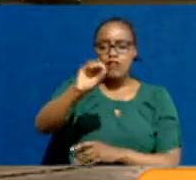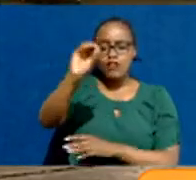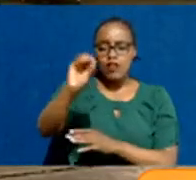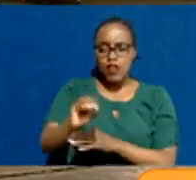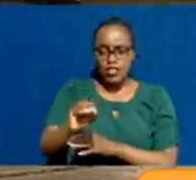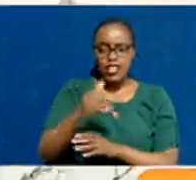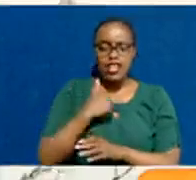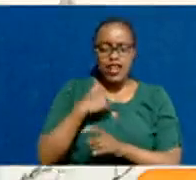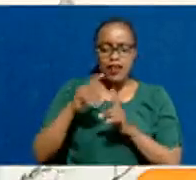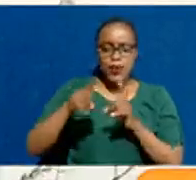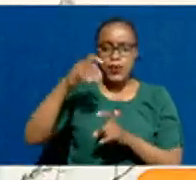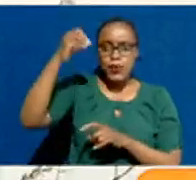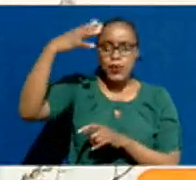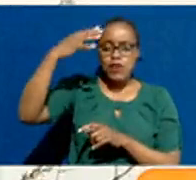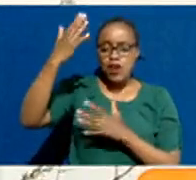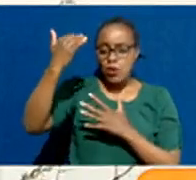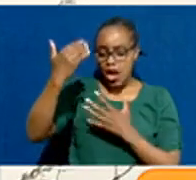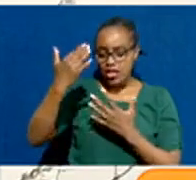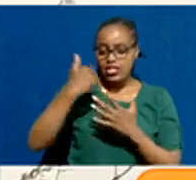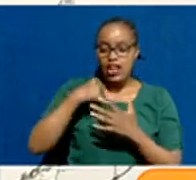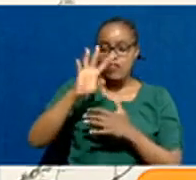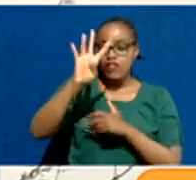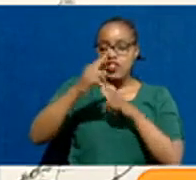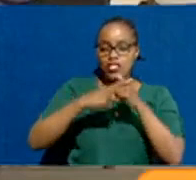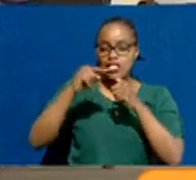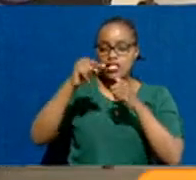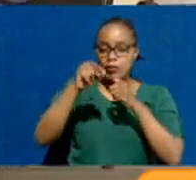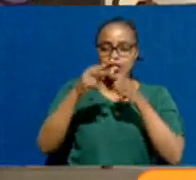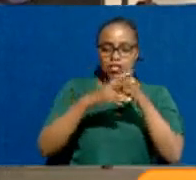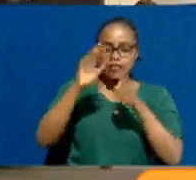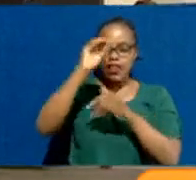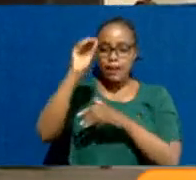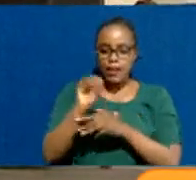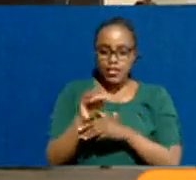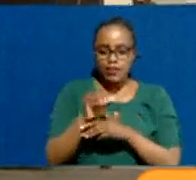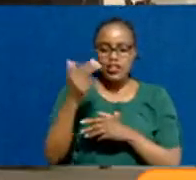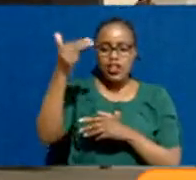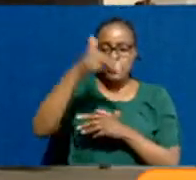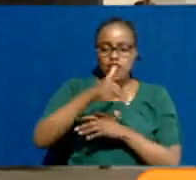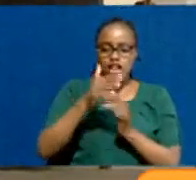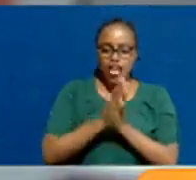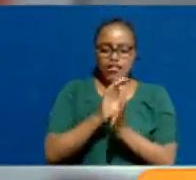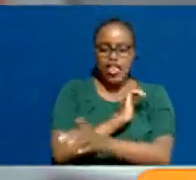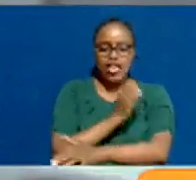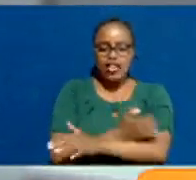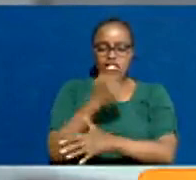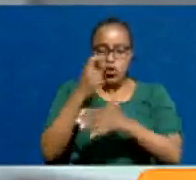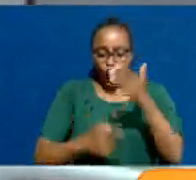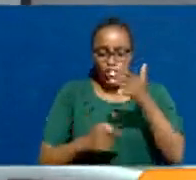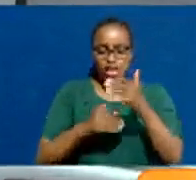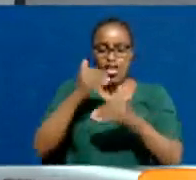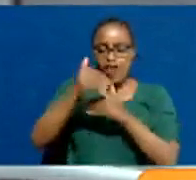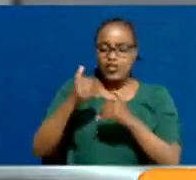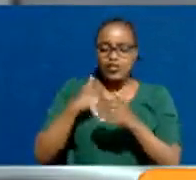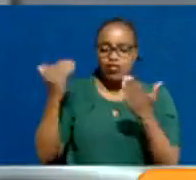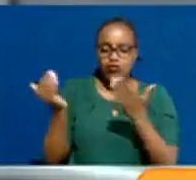of the cost of electricity was mainly driven by a 46.7% increase in fuel and energy costs following the removal of the